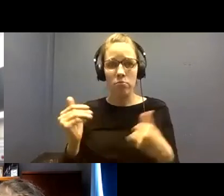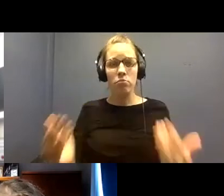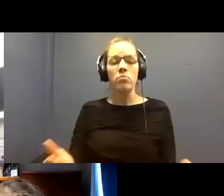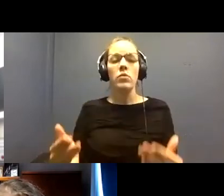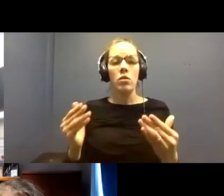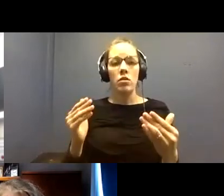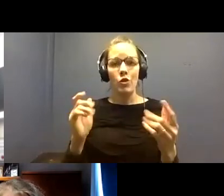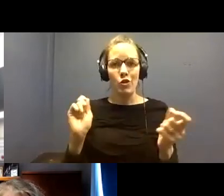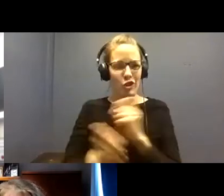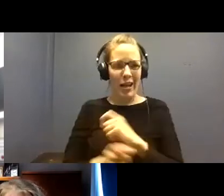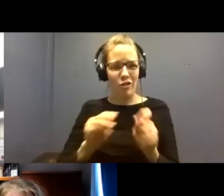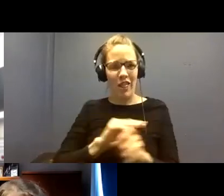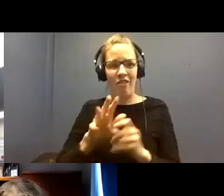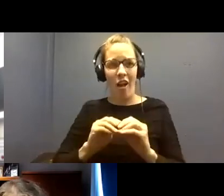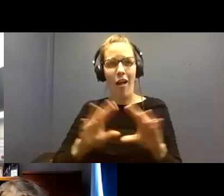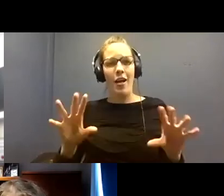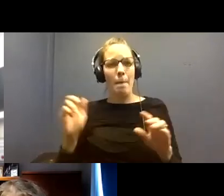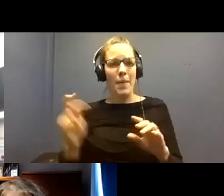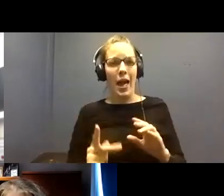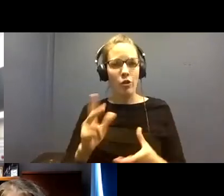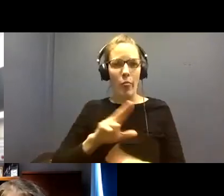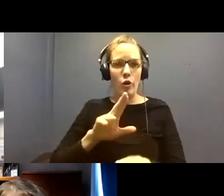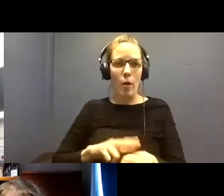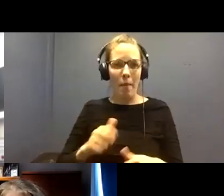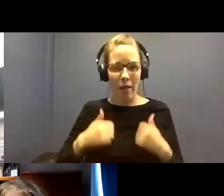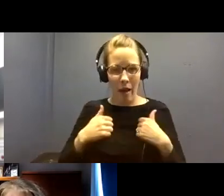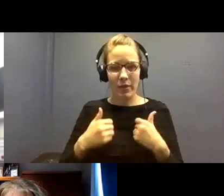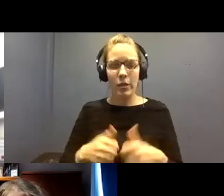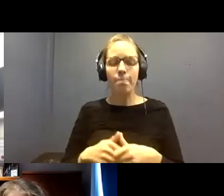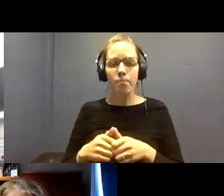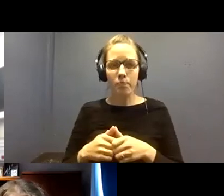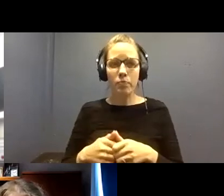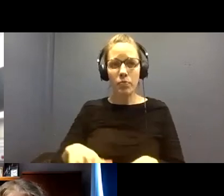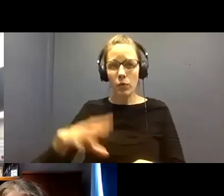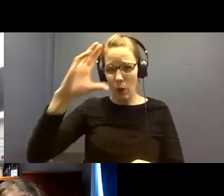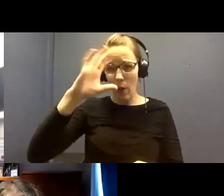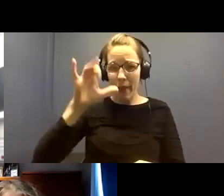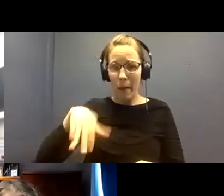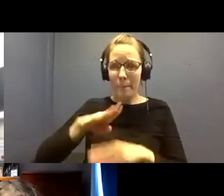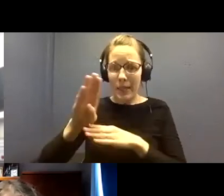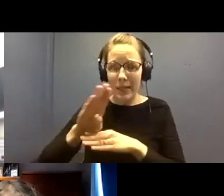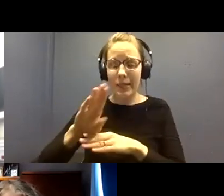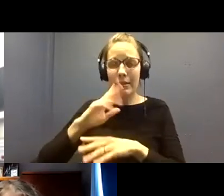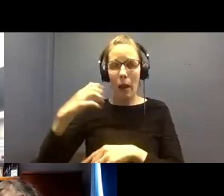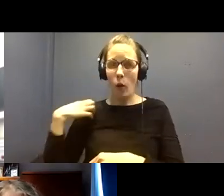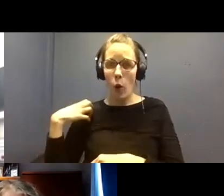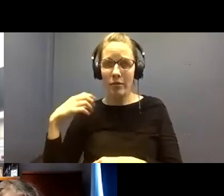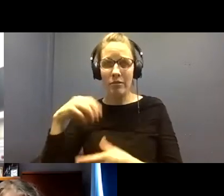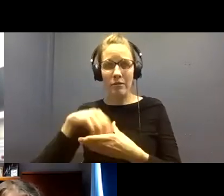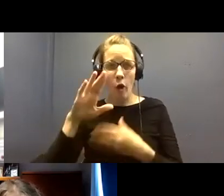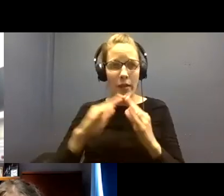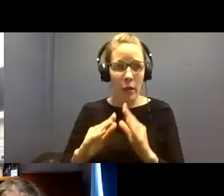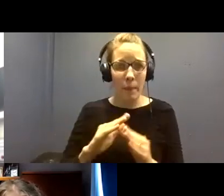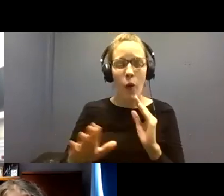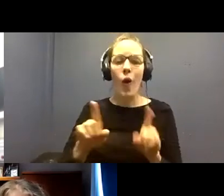this around and to get back to their normal lives. We know that businesses and employers in our community are also